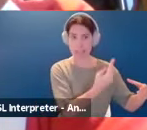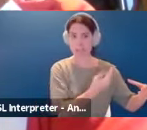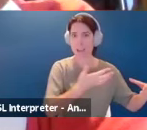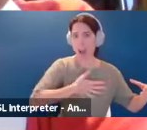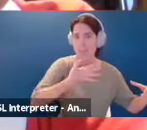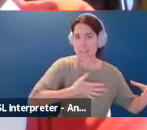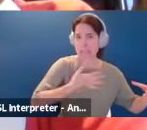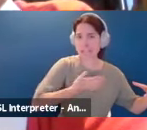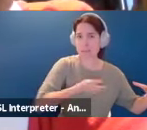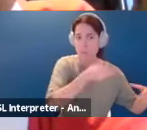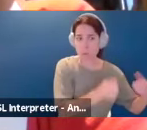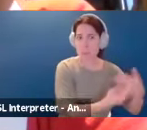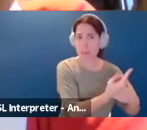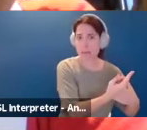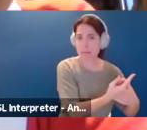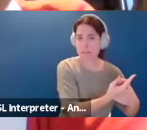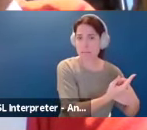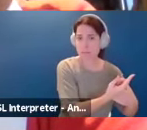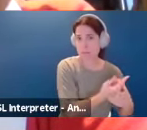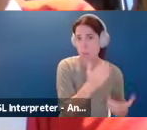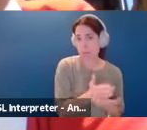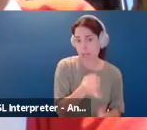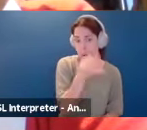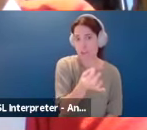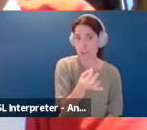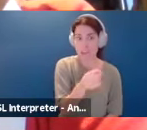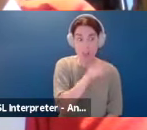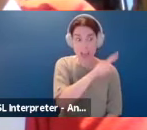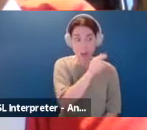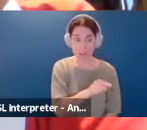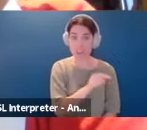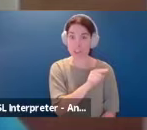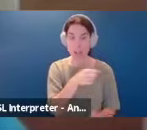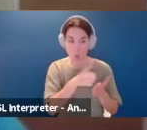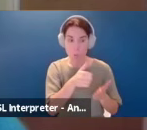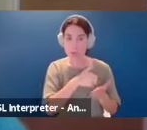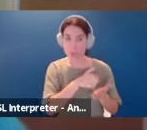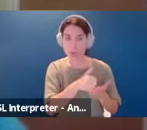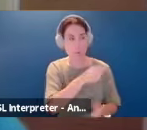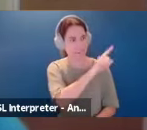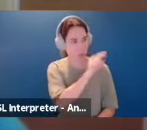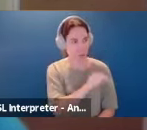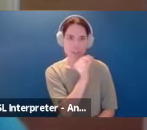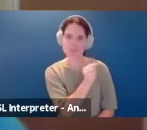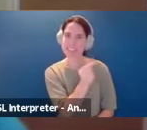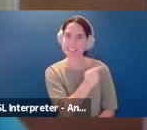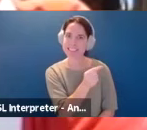that's the question i keep coming back to thank you thank you thank you